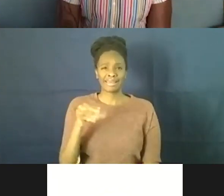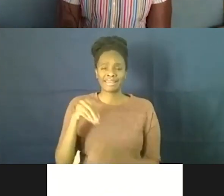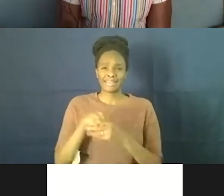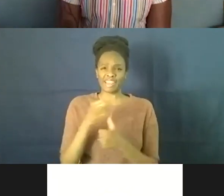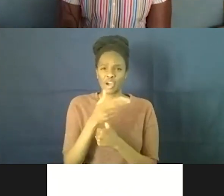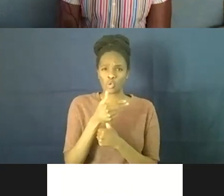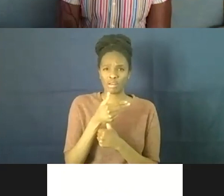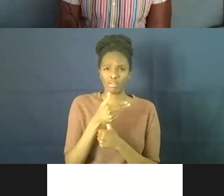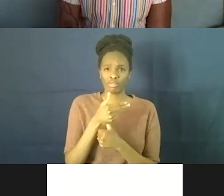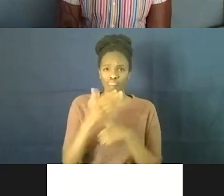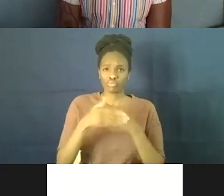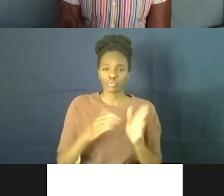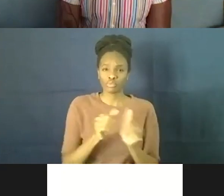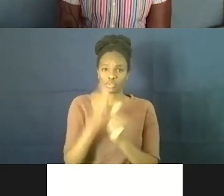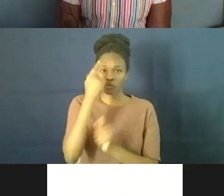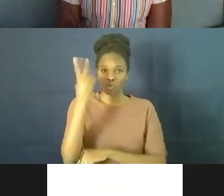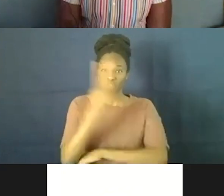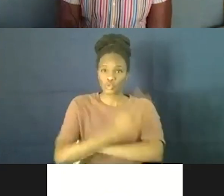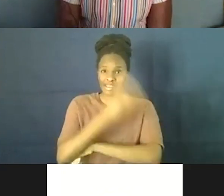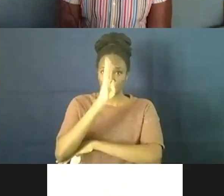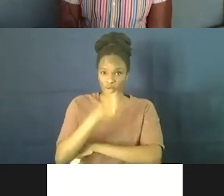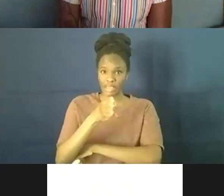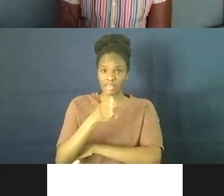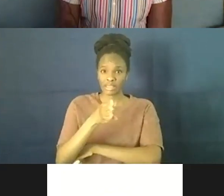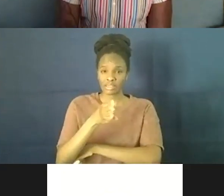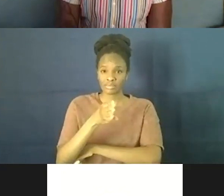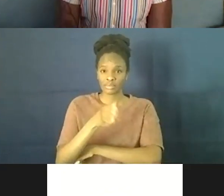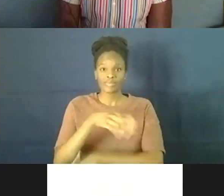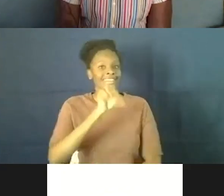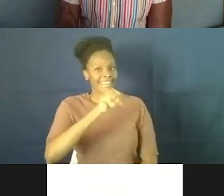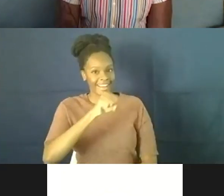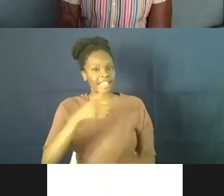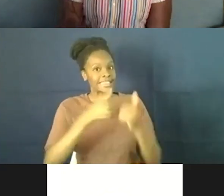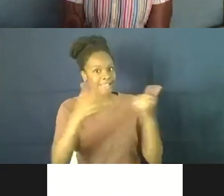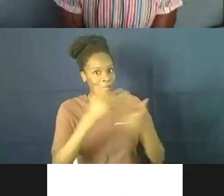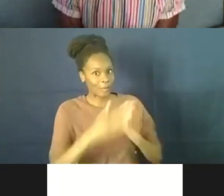room together for like 2 days straight. Yes. Separate rooms. Happened.